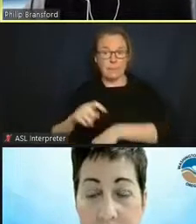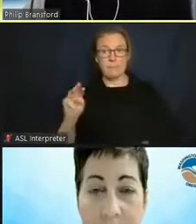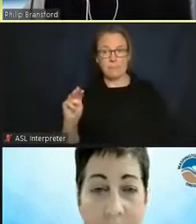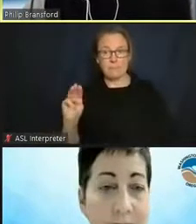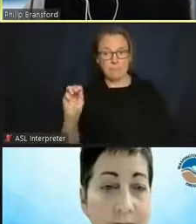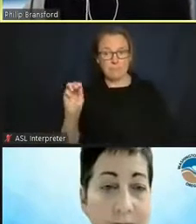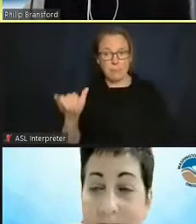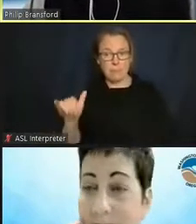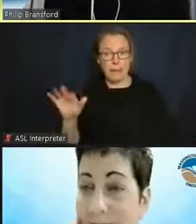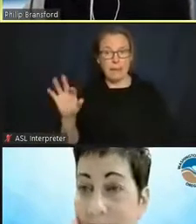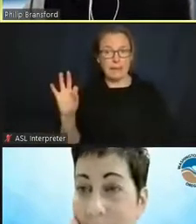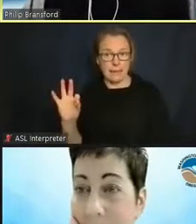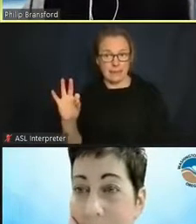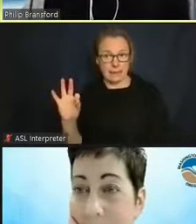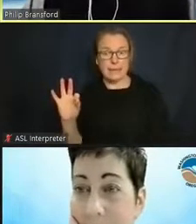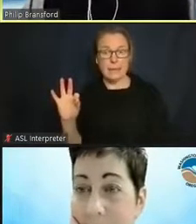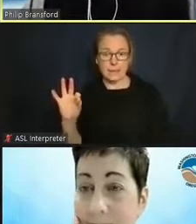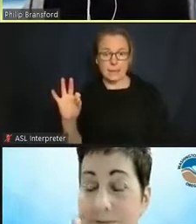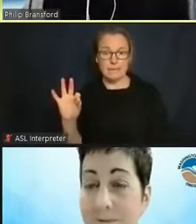with different